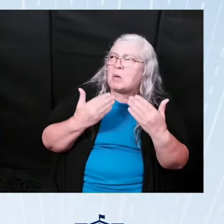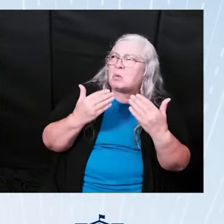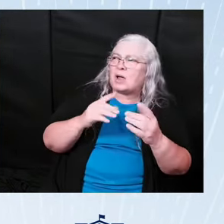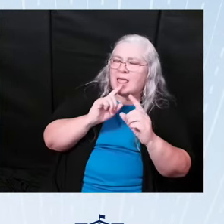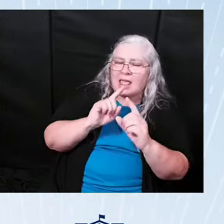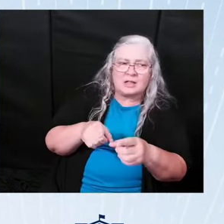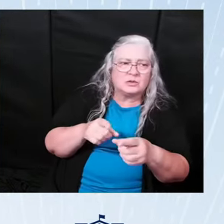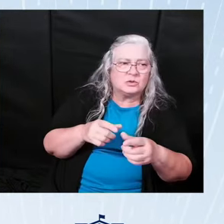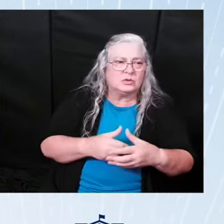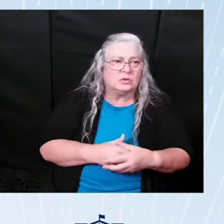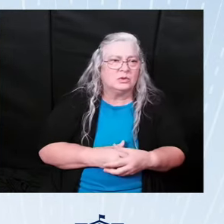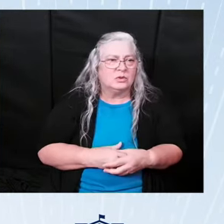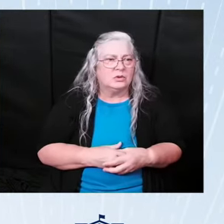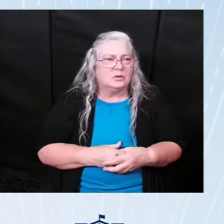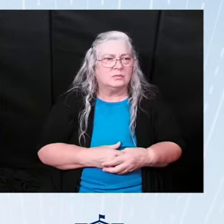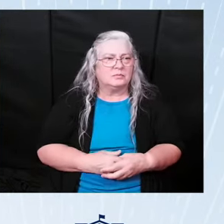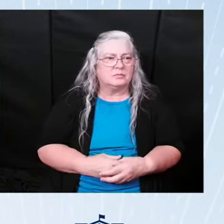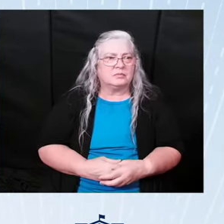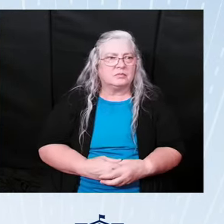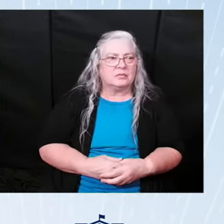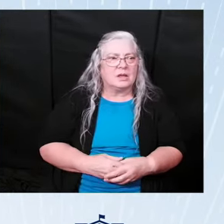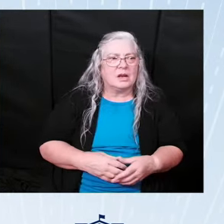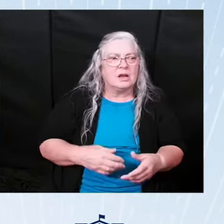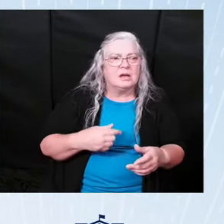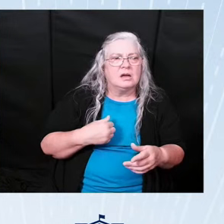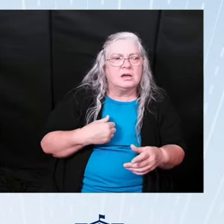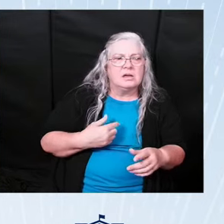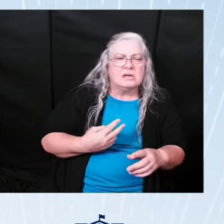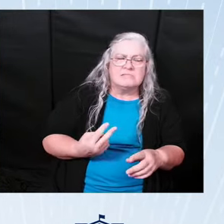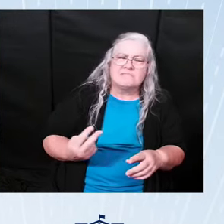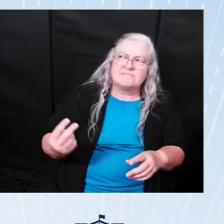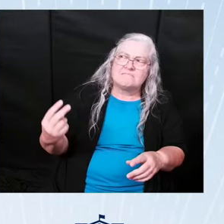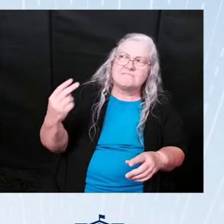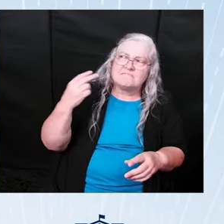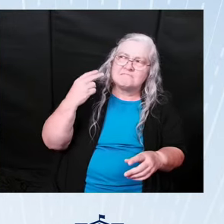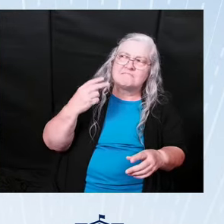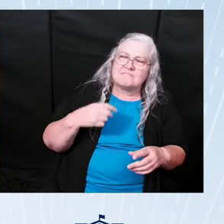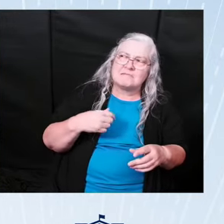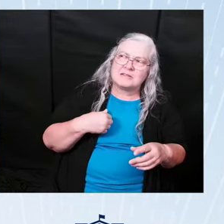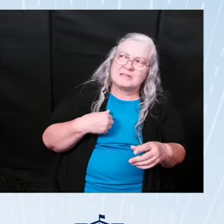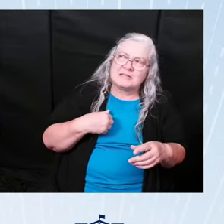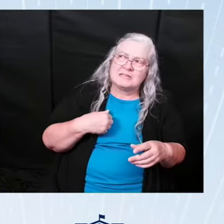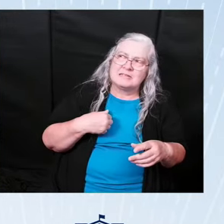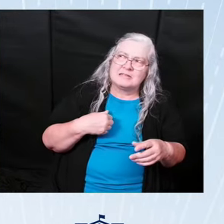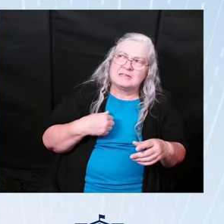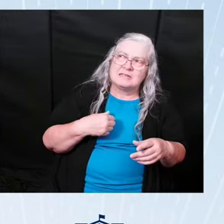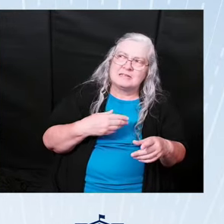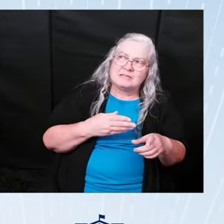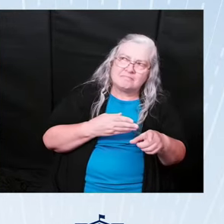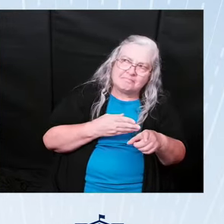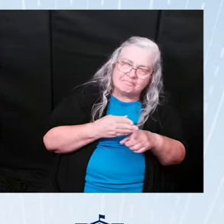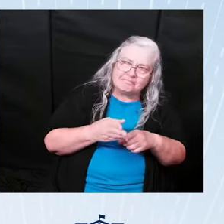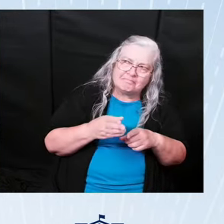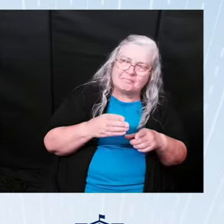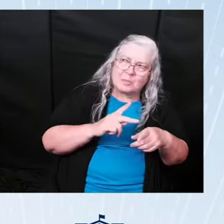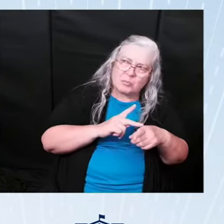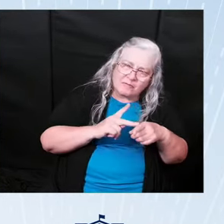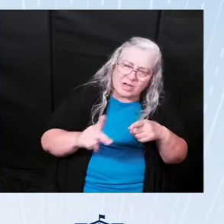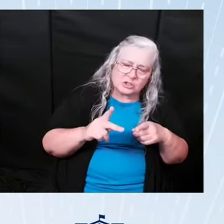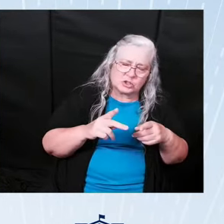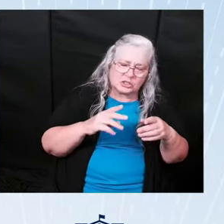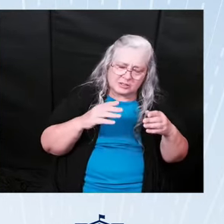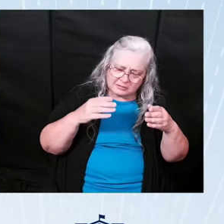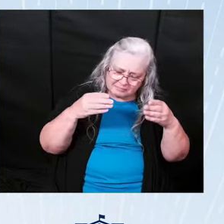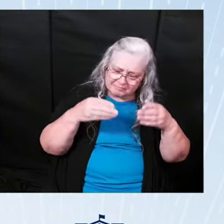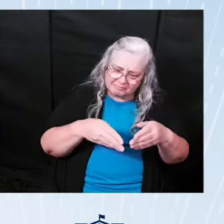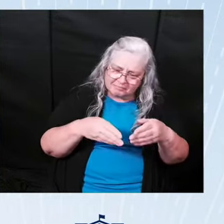about resilience by scale. I thought about it by individuals and people first, and that's in the framework. It's great to see. I thought about